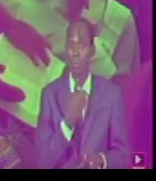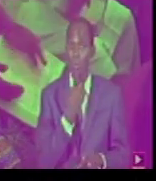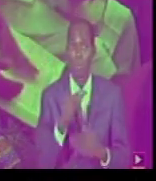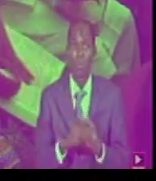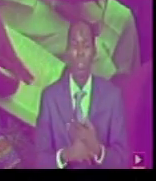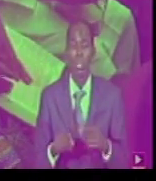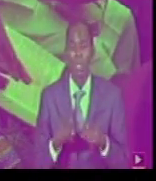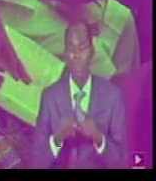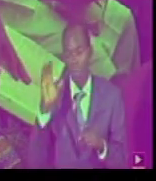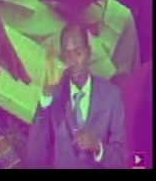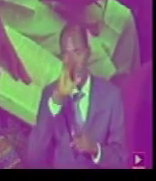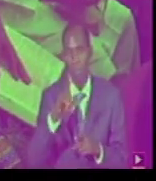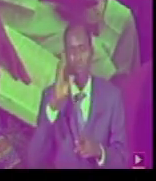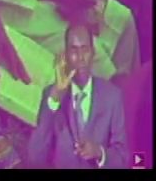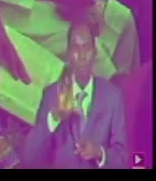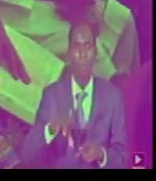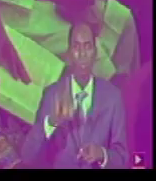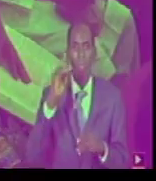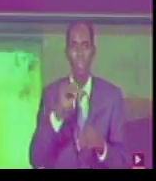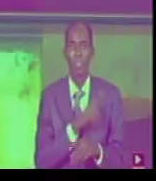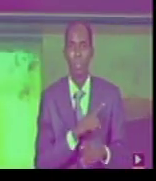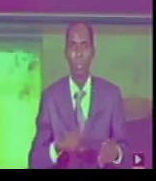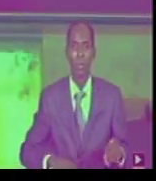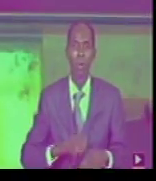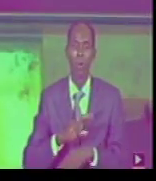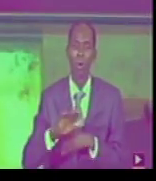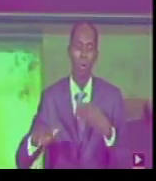Lord. All things.